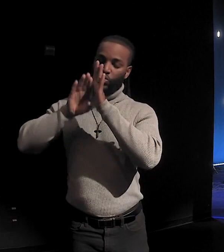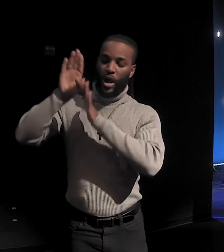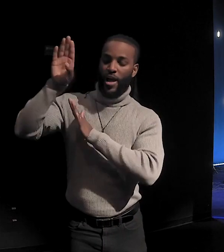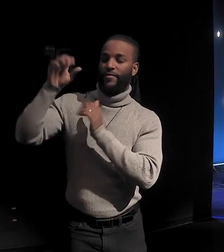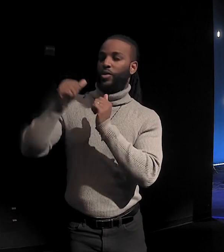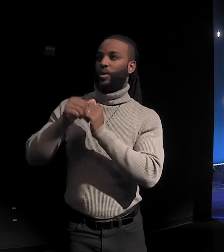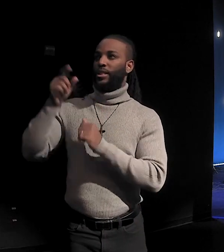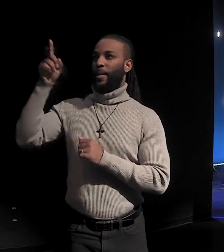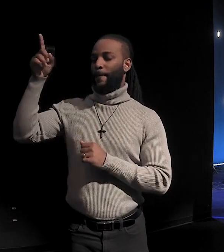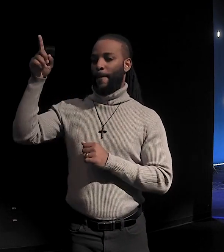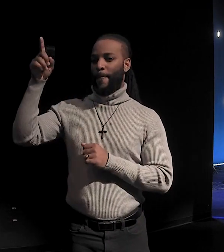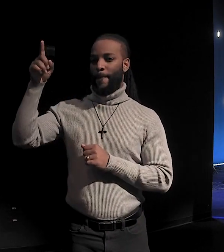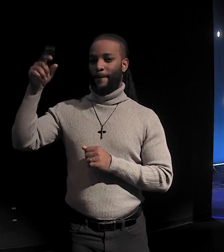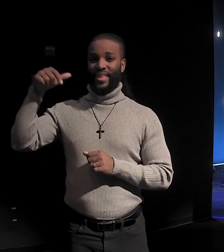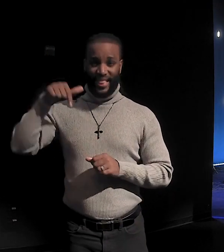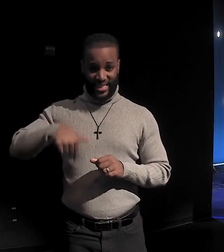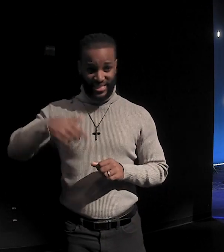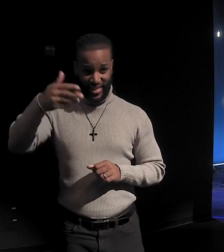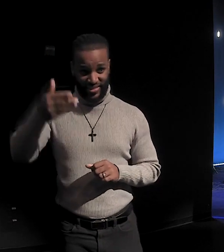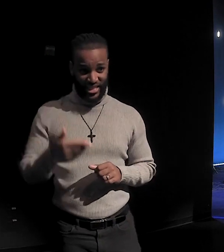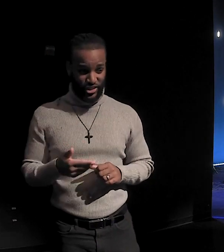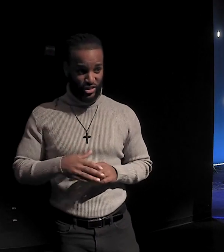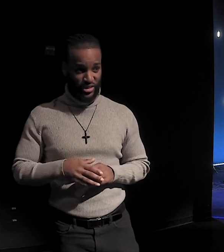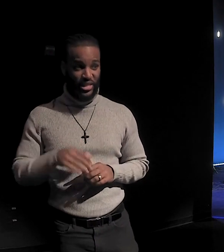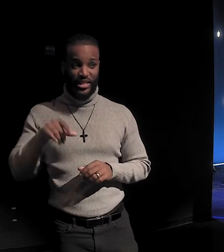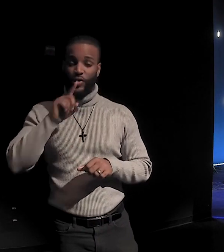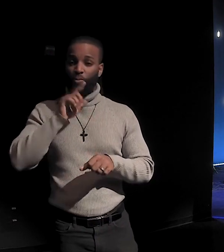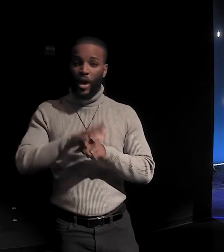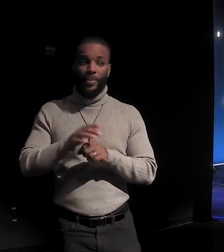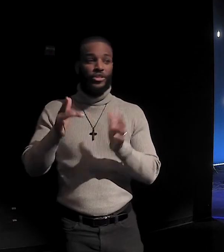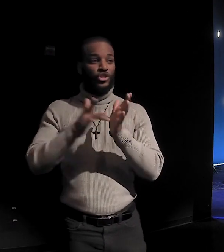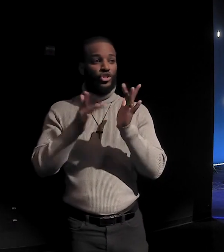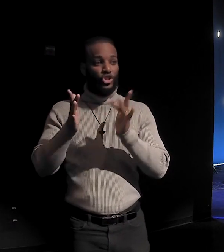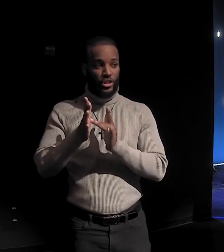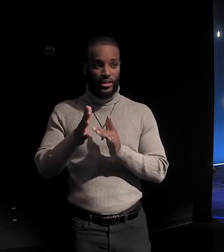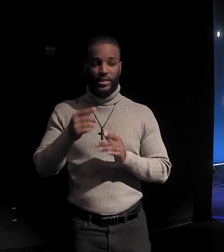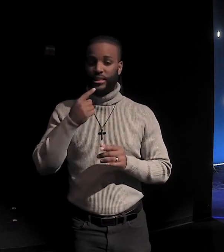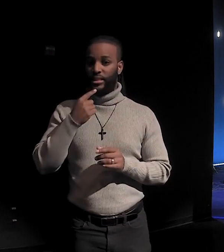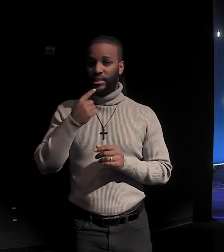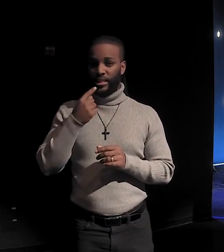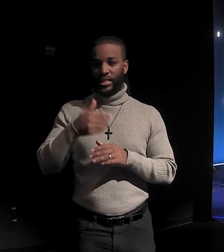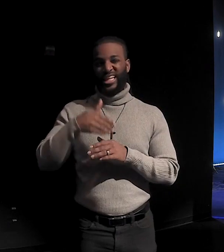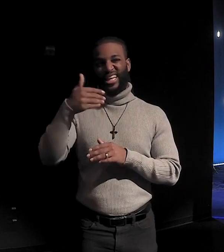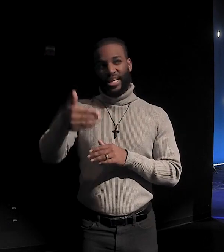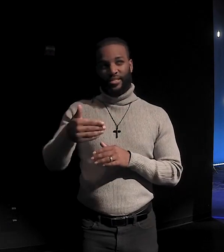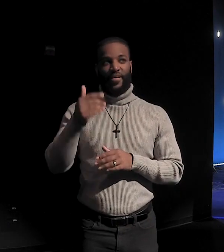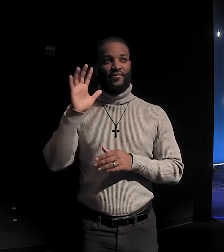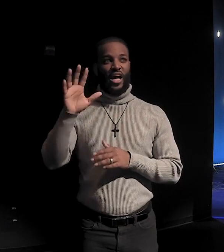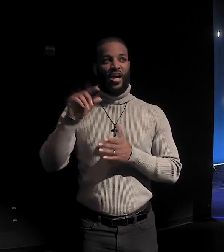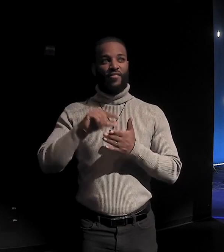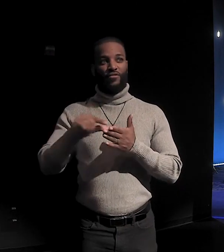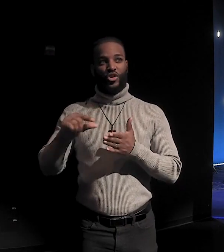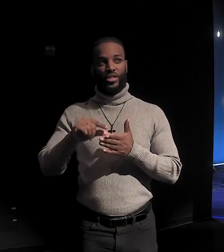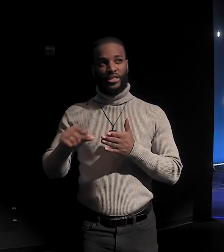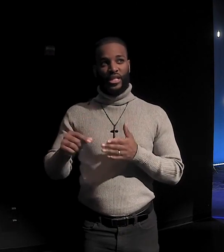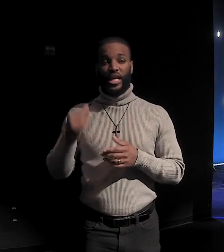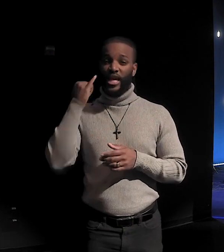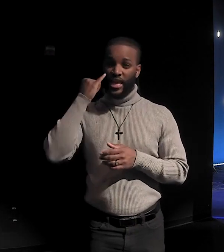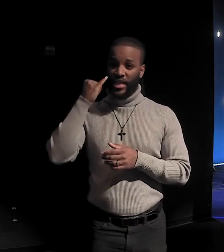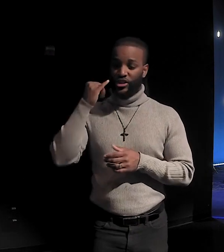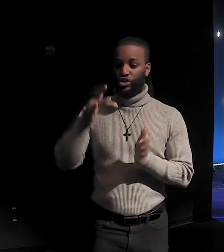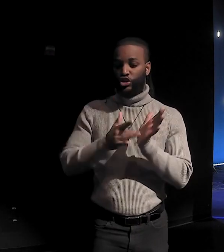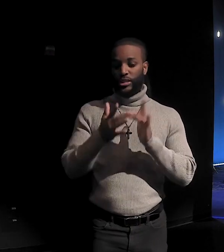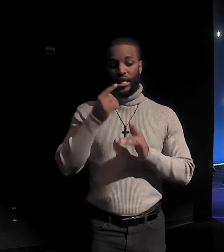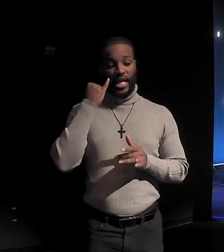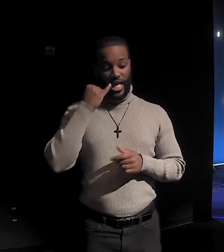face. This is the invitation. This is the promise. And Jesus goes on to say in the next 5 verses, look, if you abide in me, let me tell you the